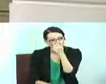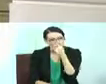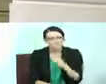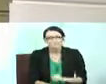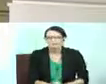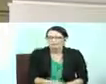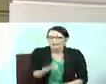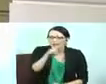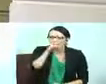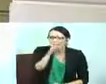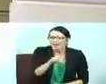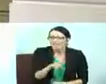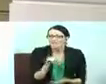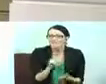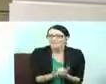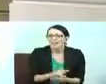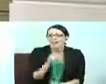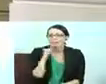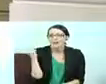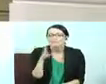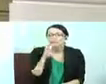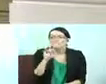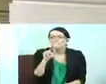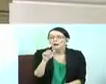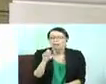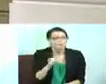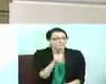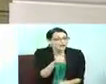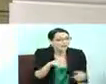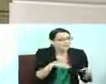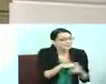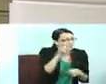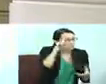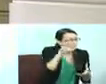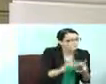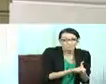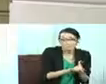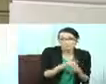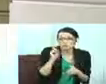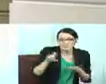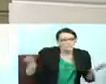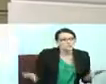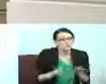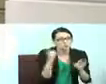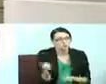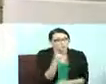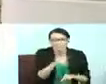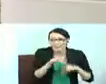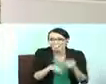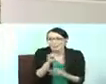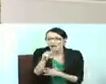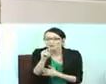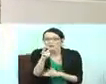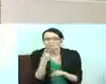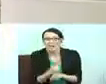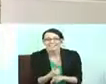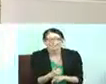I love that, Reverend Barbara. It's not just enough to believe. You got to do something about it, right?